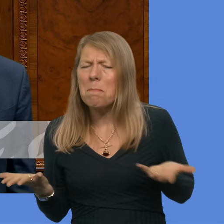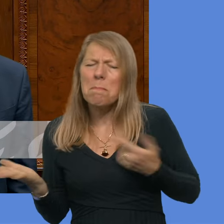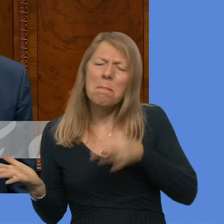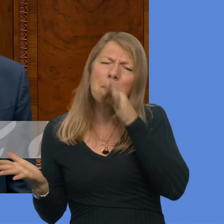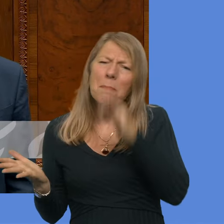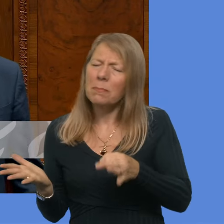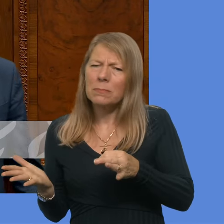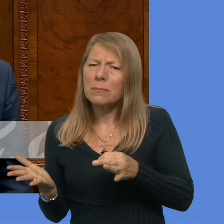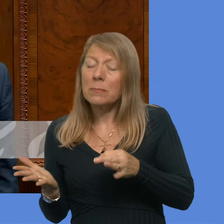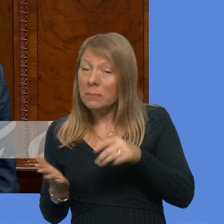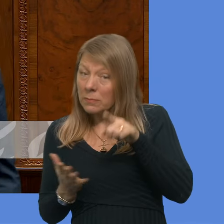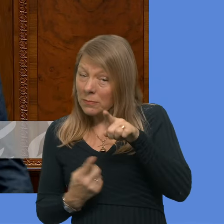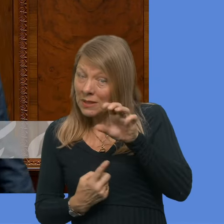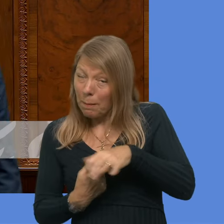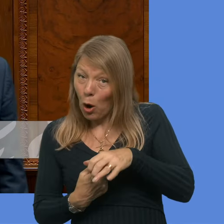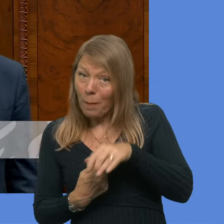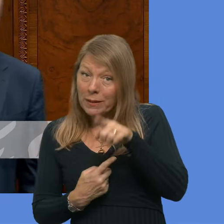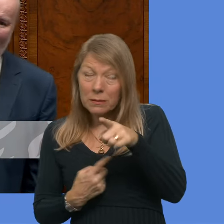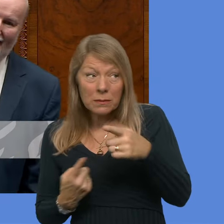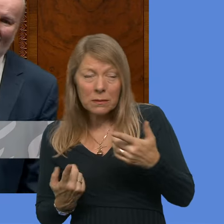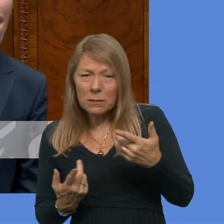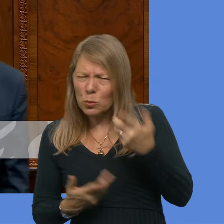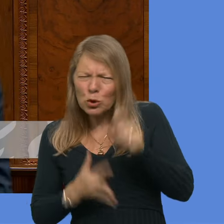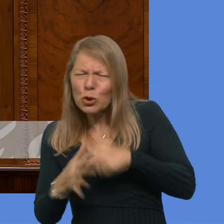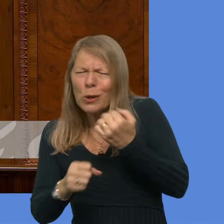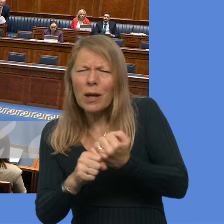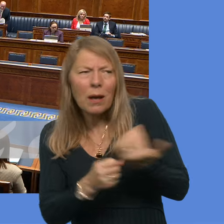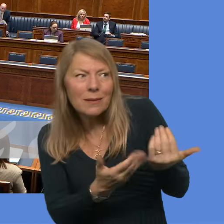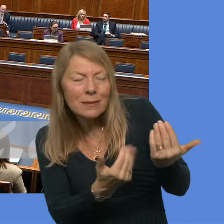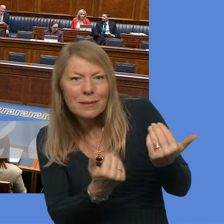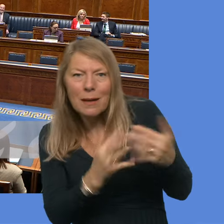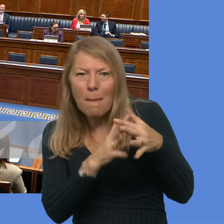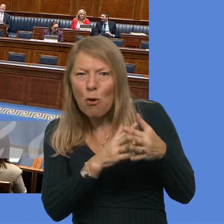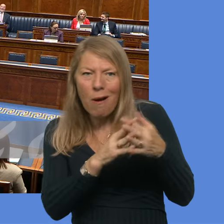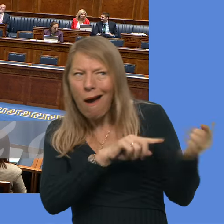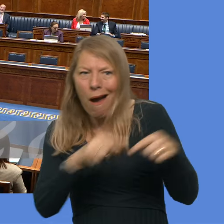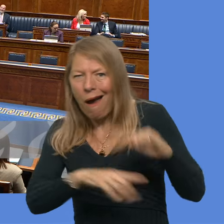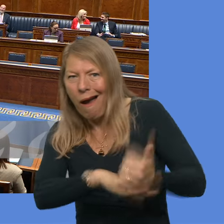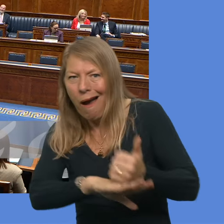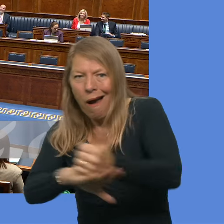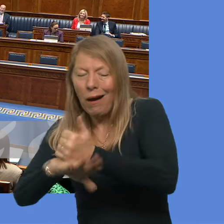department's efforts to attract more US investment? Minister. Well,